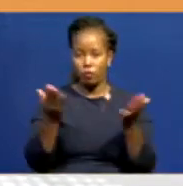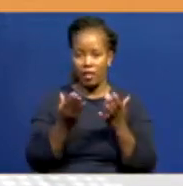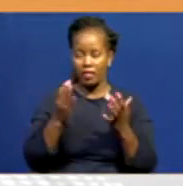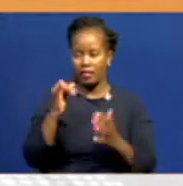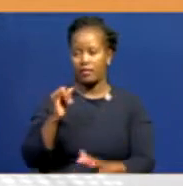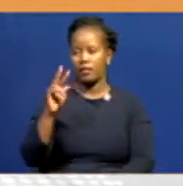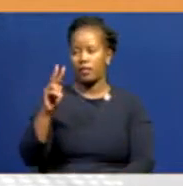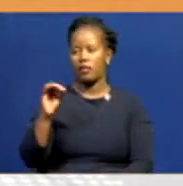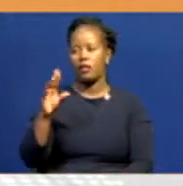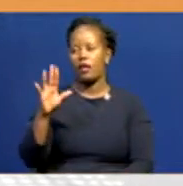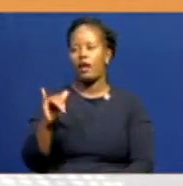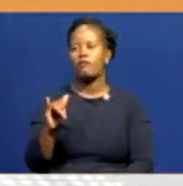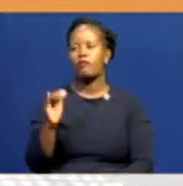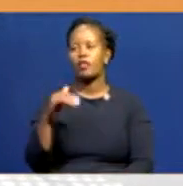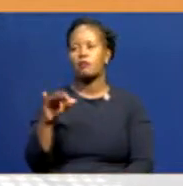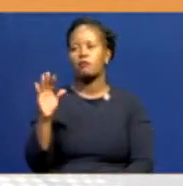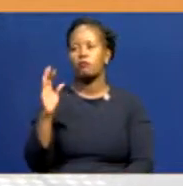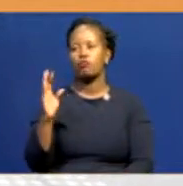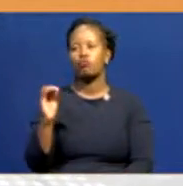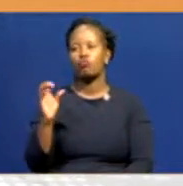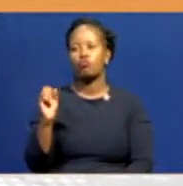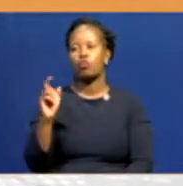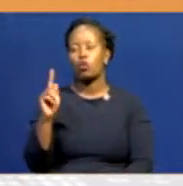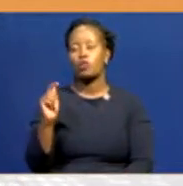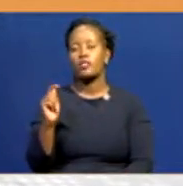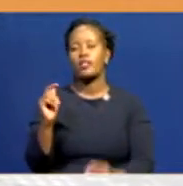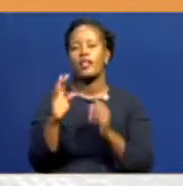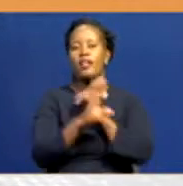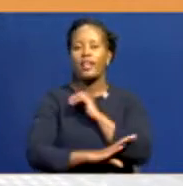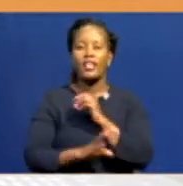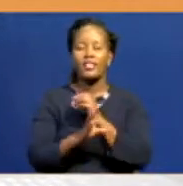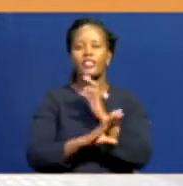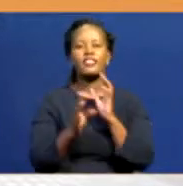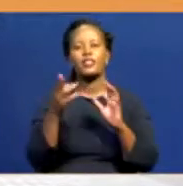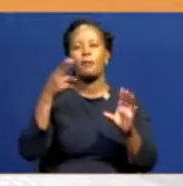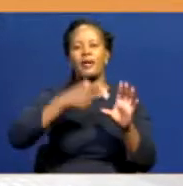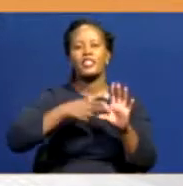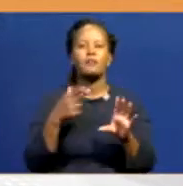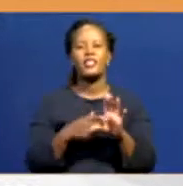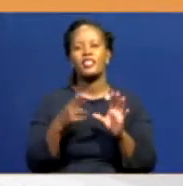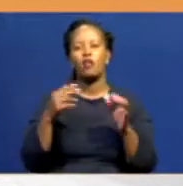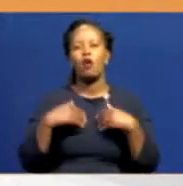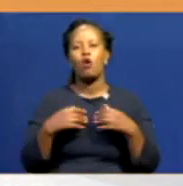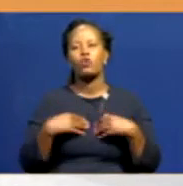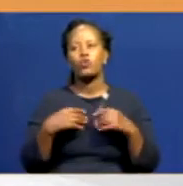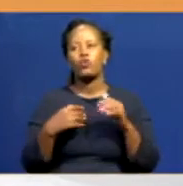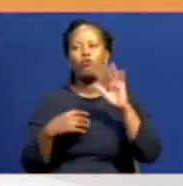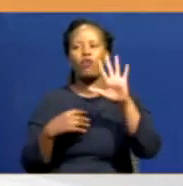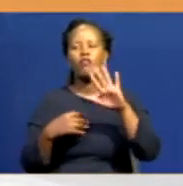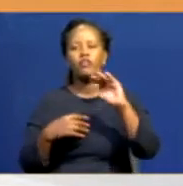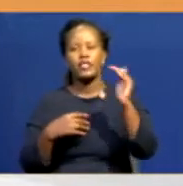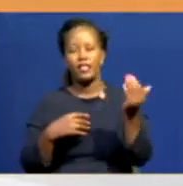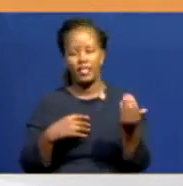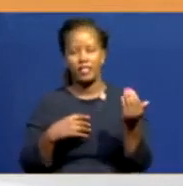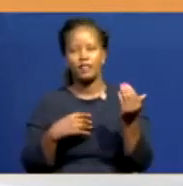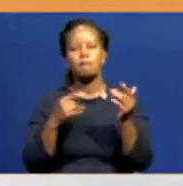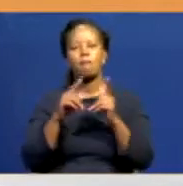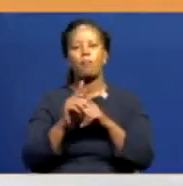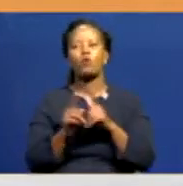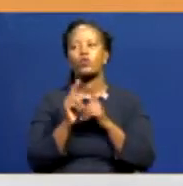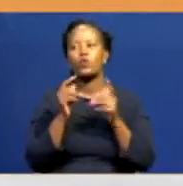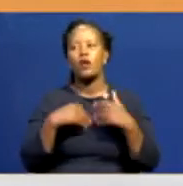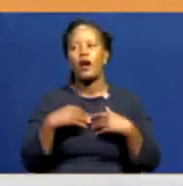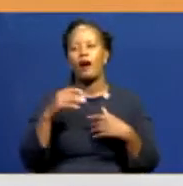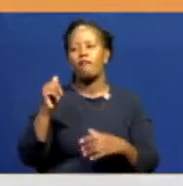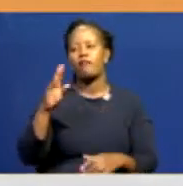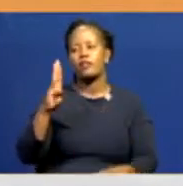from countries participating, 24 teams taking part, spread across five cities, Korogo, Bouake, as well as